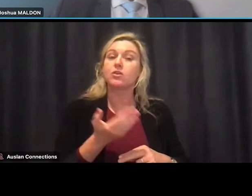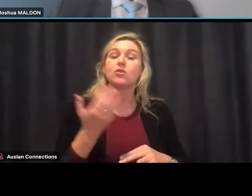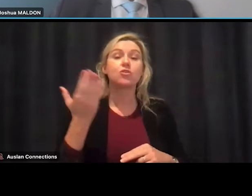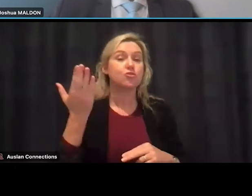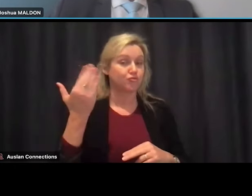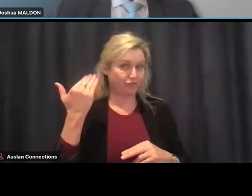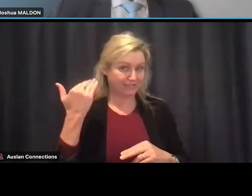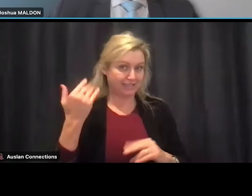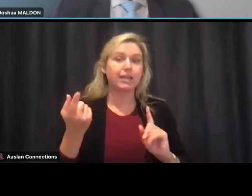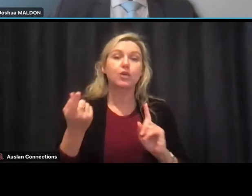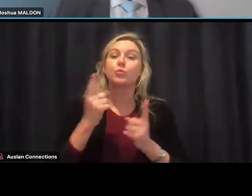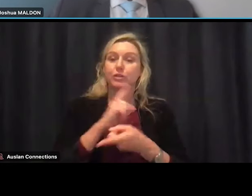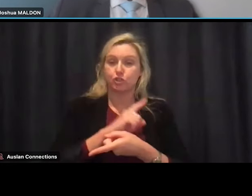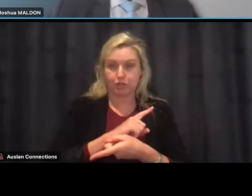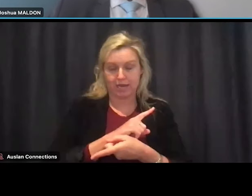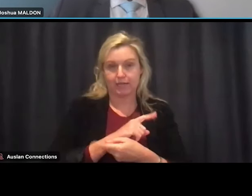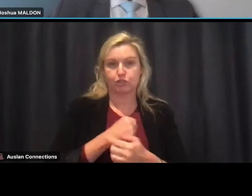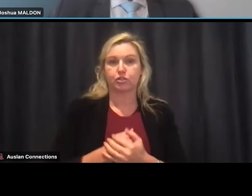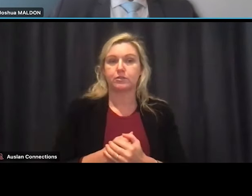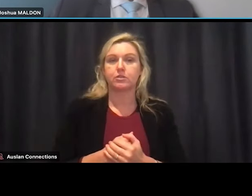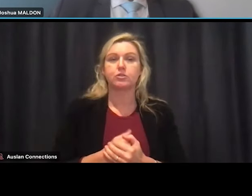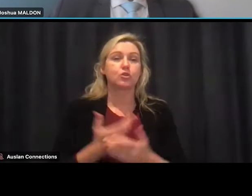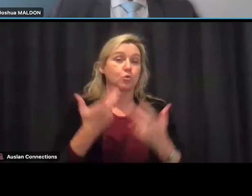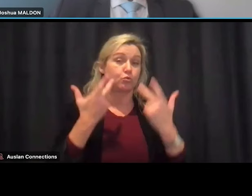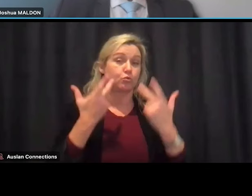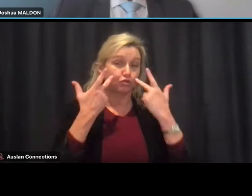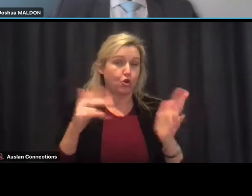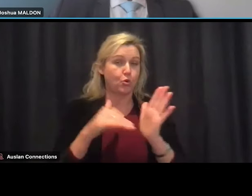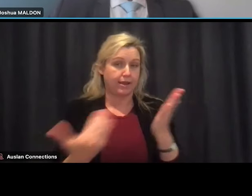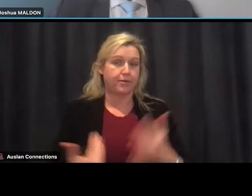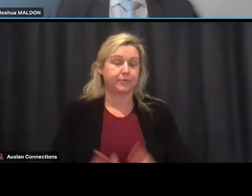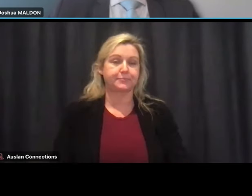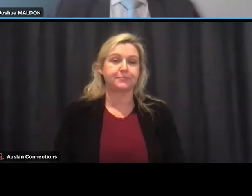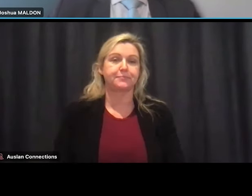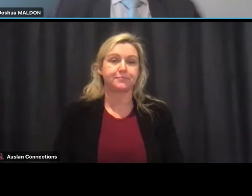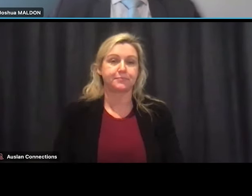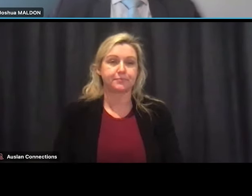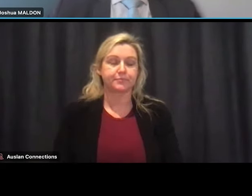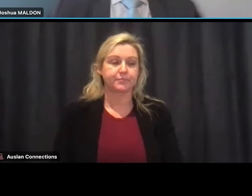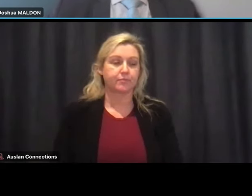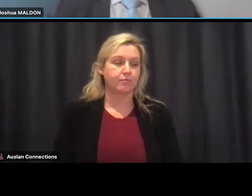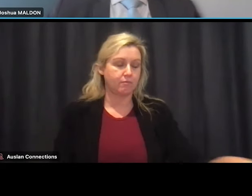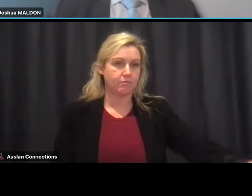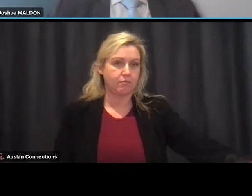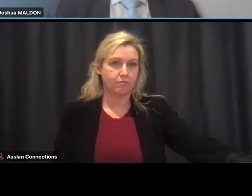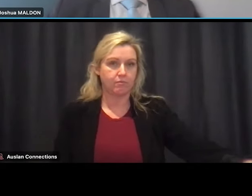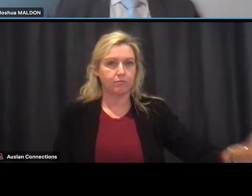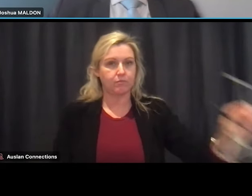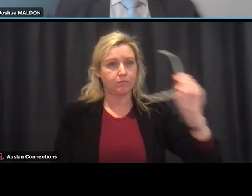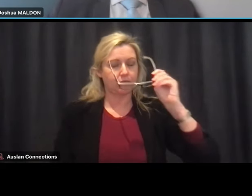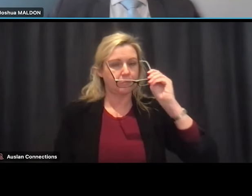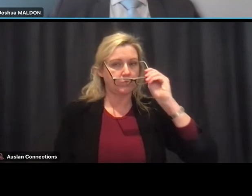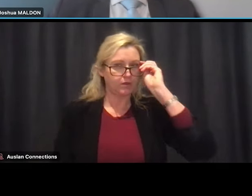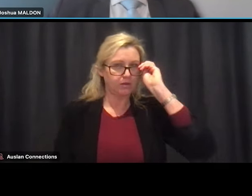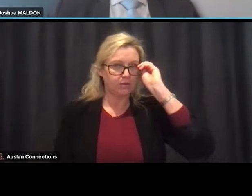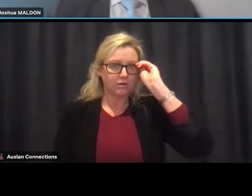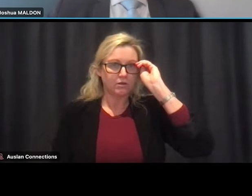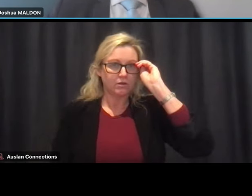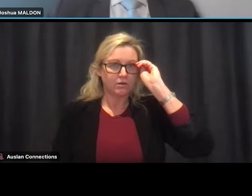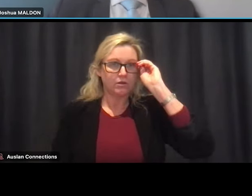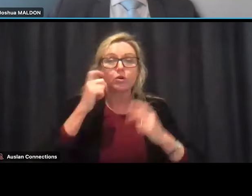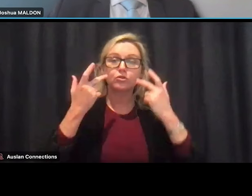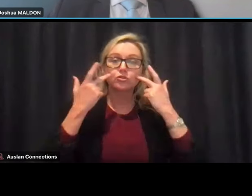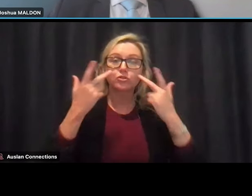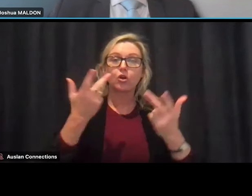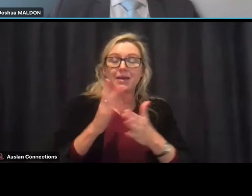the last webinar. So if we can jump to the next slide there. So we're going to be asking you to indicate how